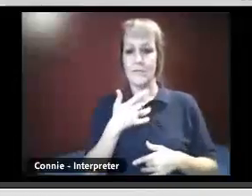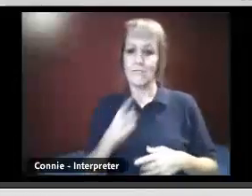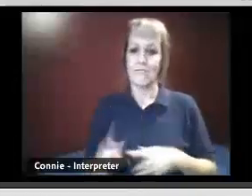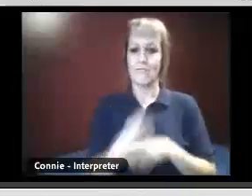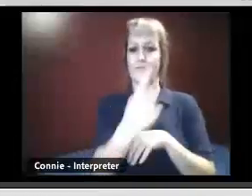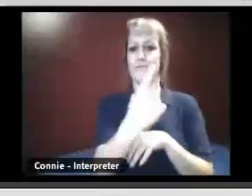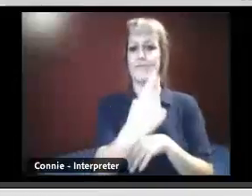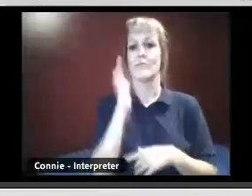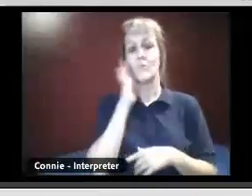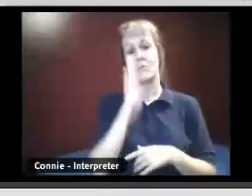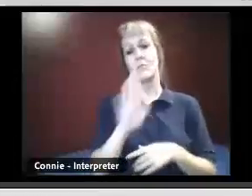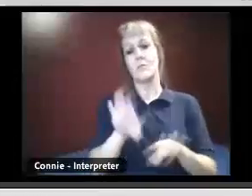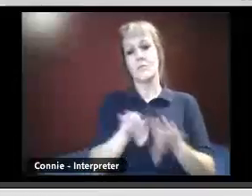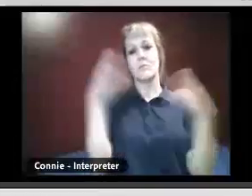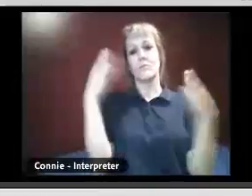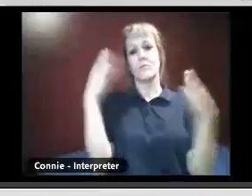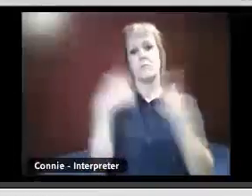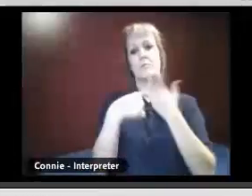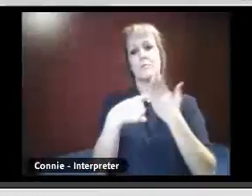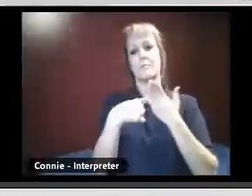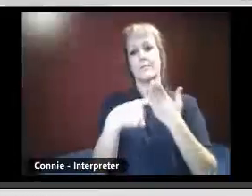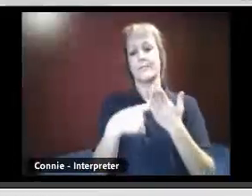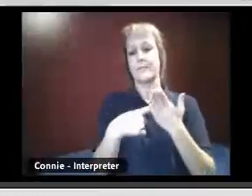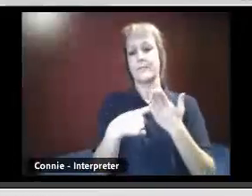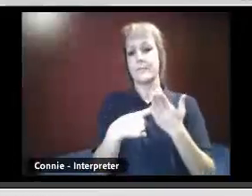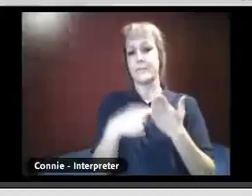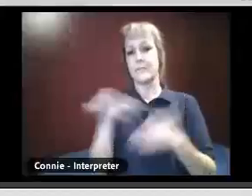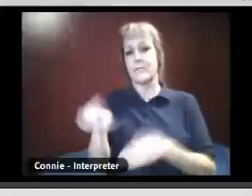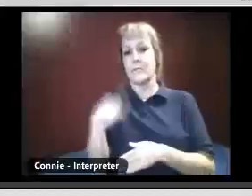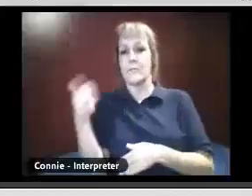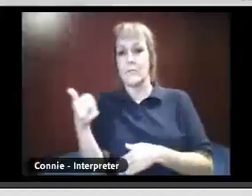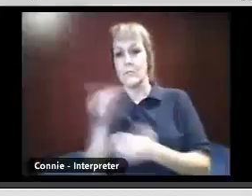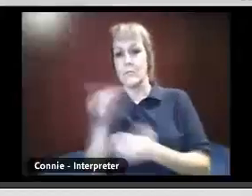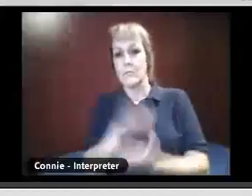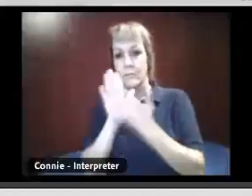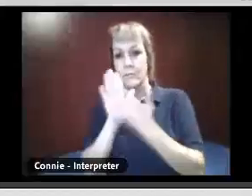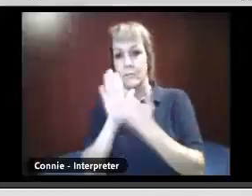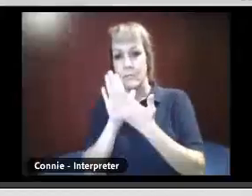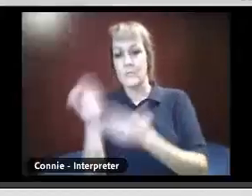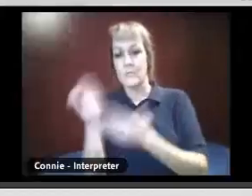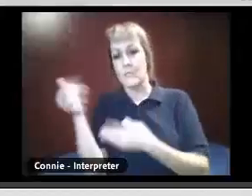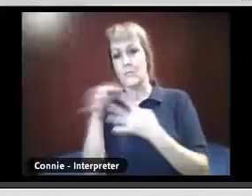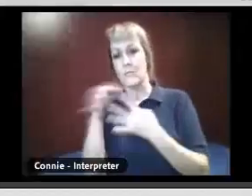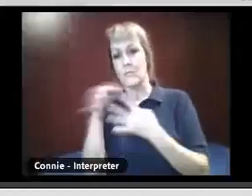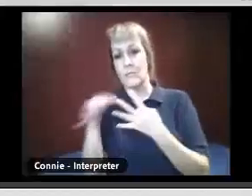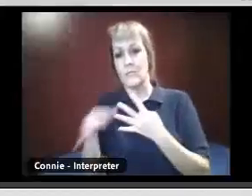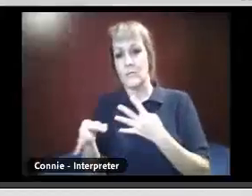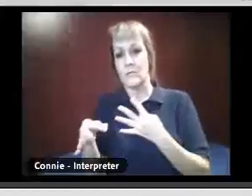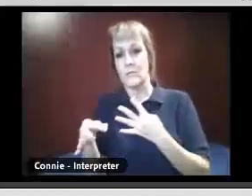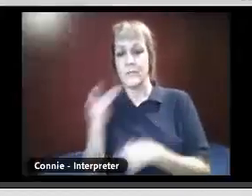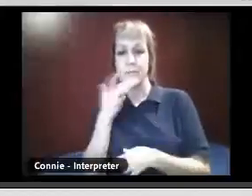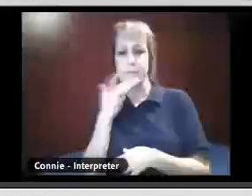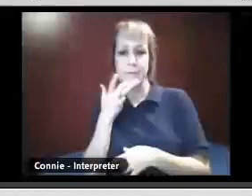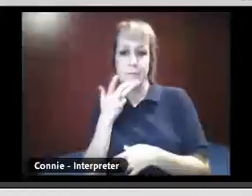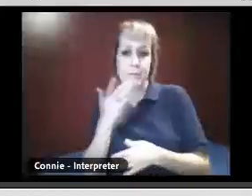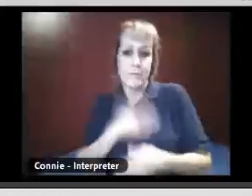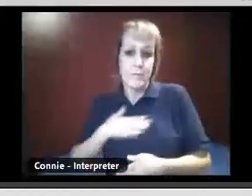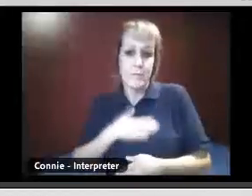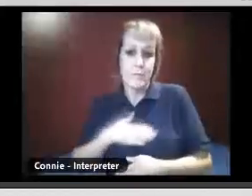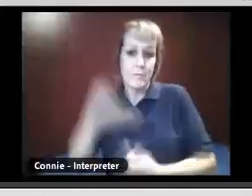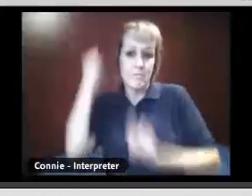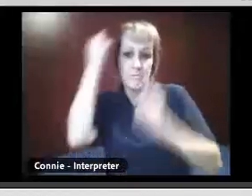up some conversation. You have some other approaches or options you would like to have considered,